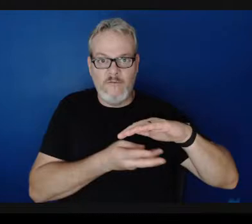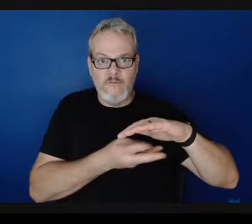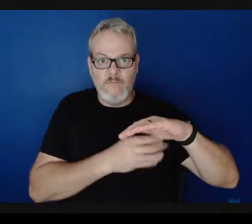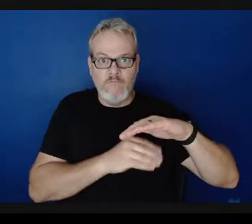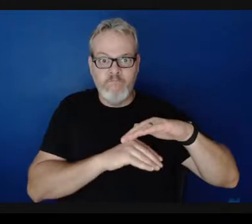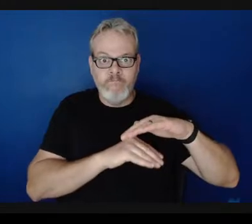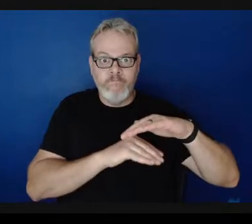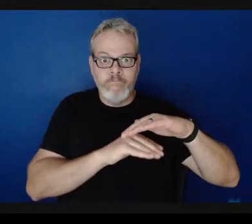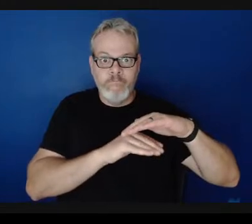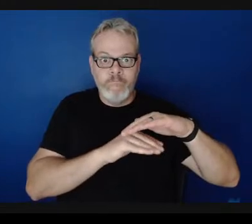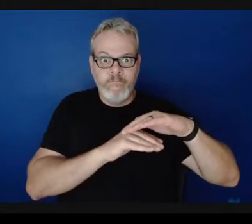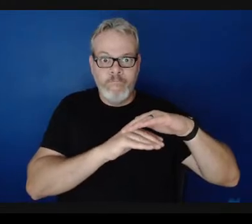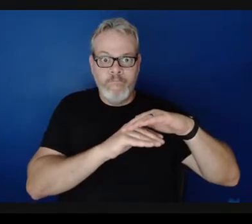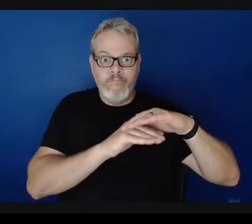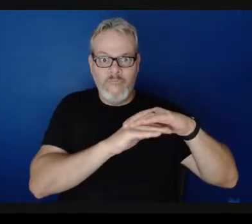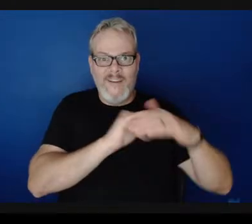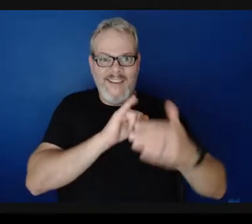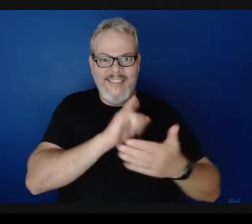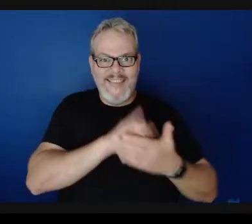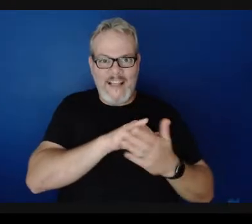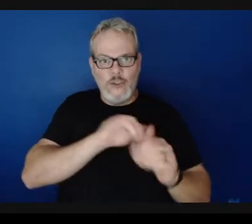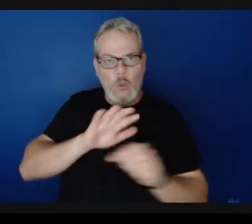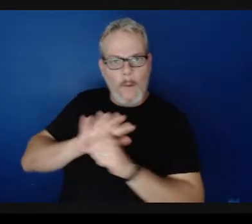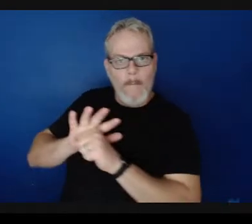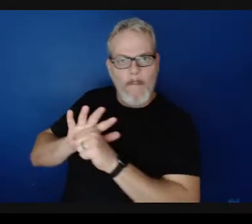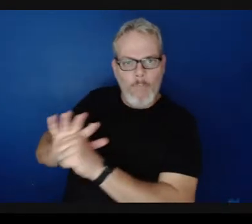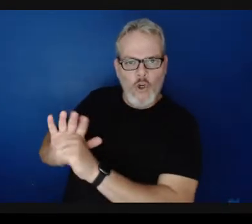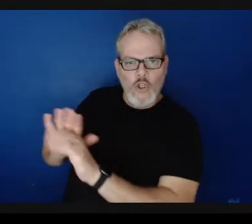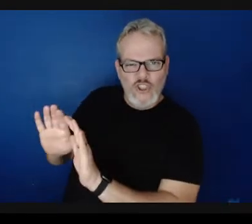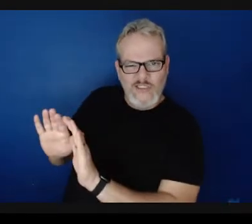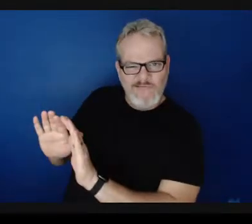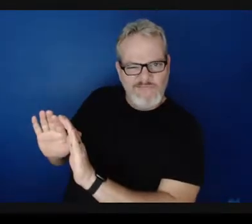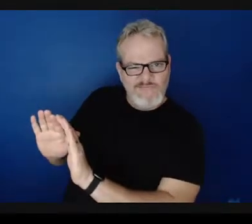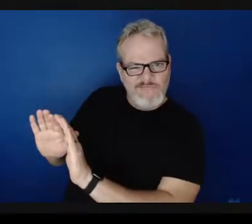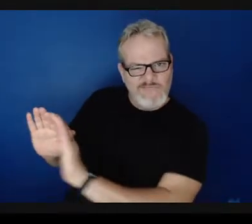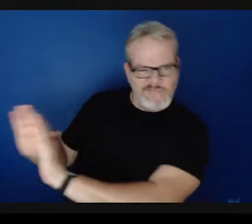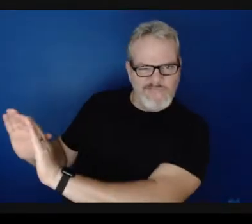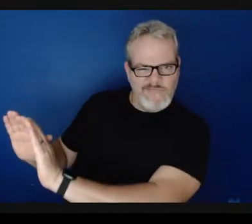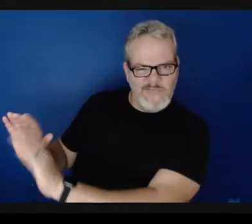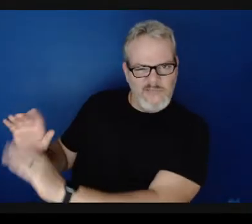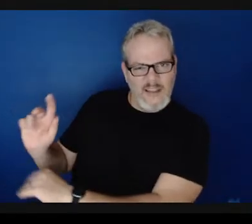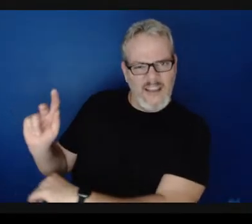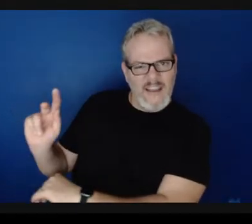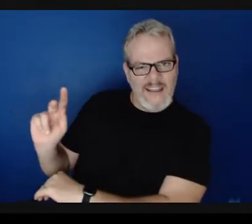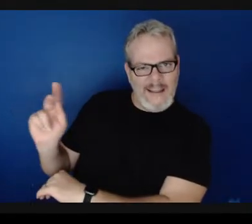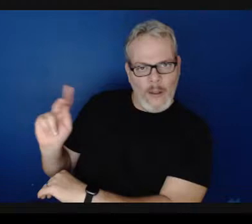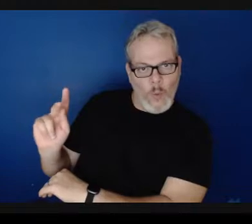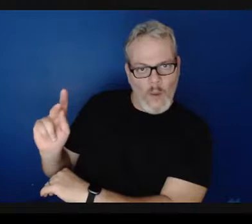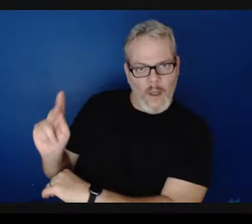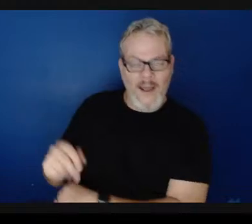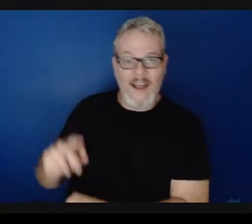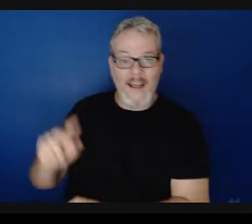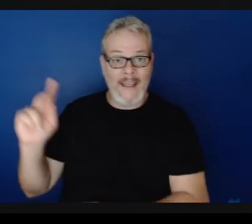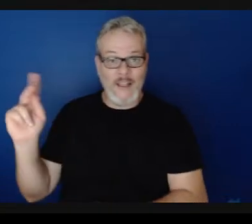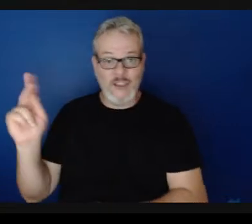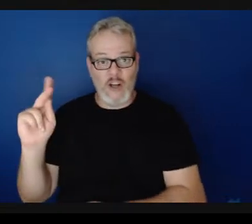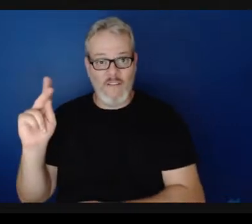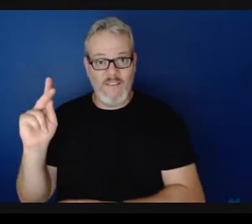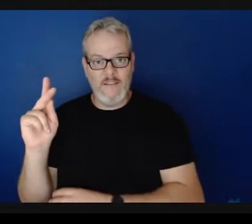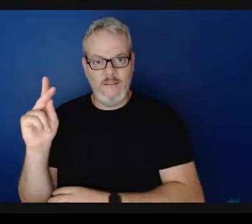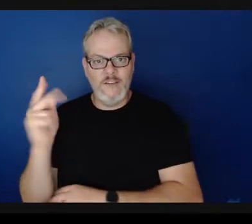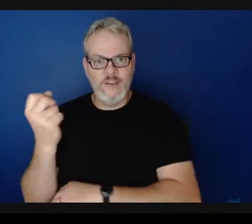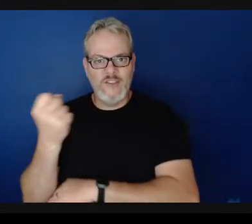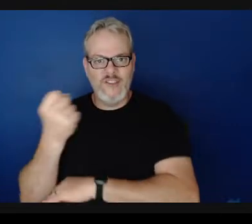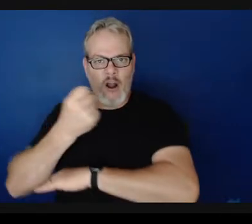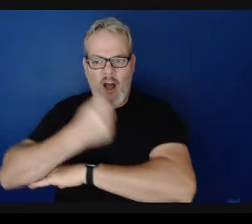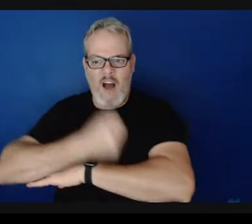that is going to push on Kilauea and put pressure on it, and actually may cause Kilauea to shut off, in fact. That's what you see